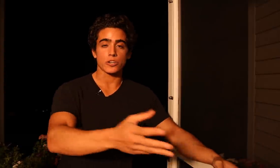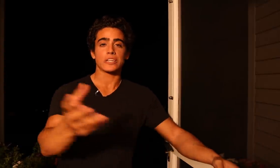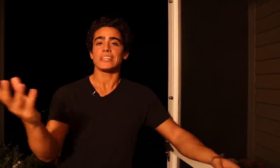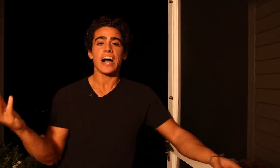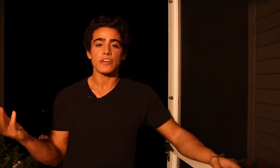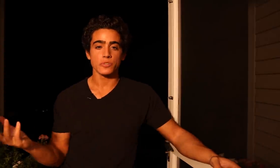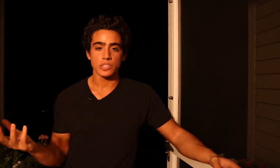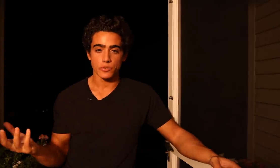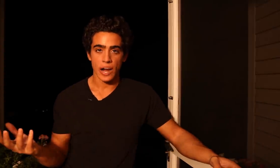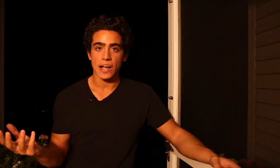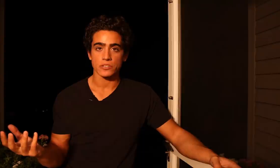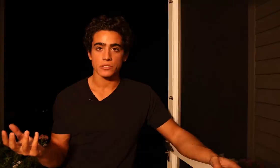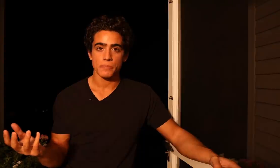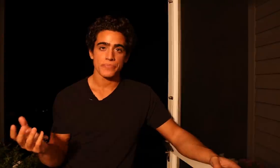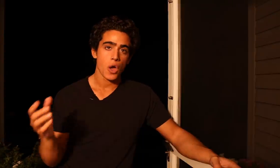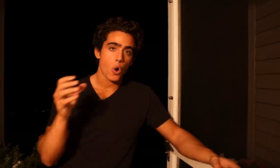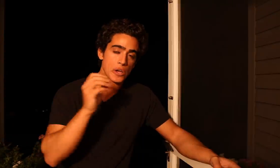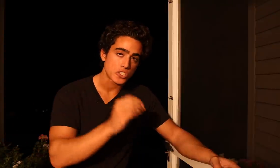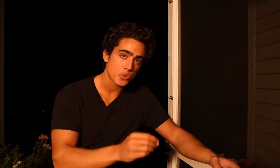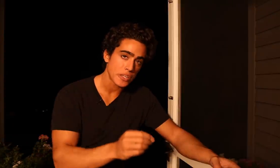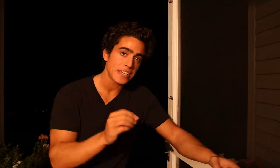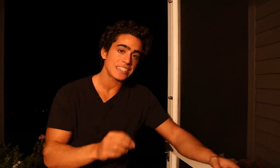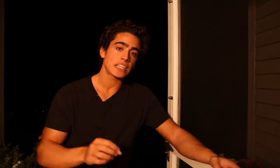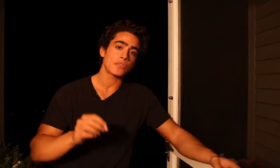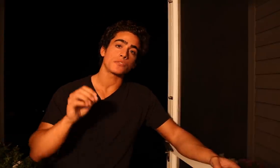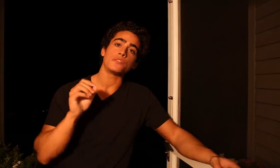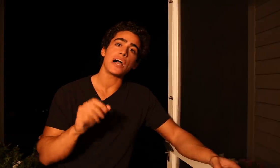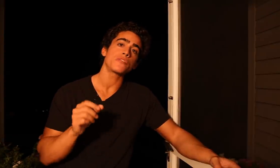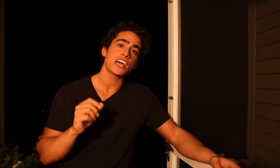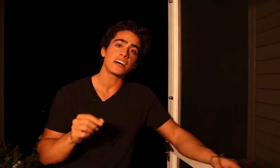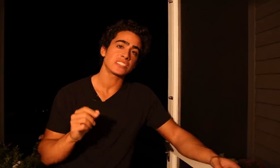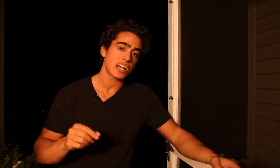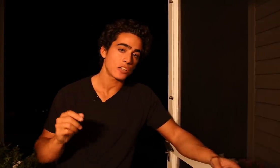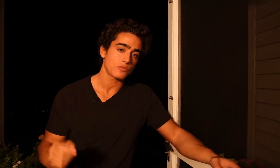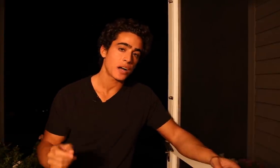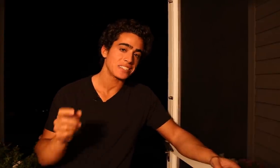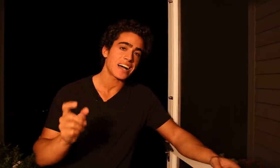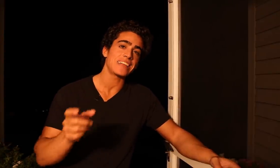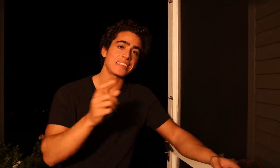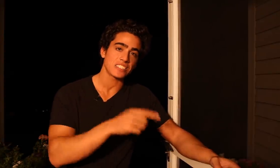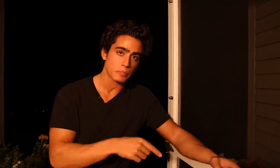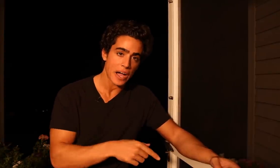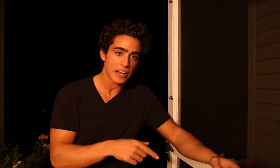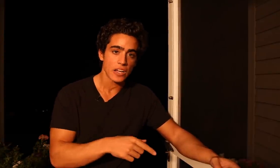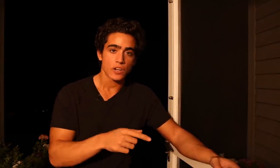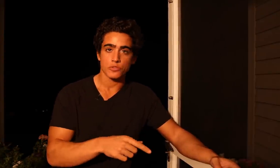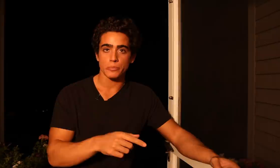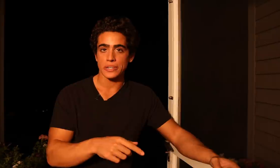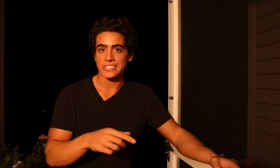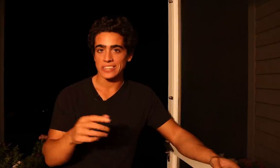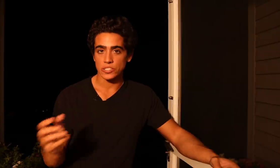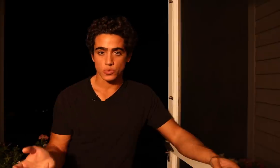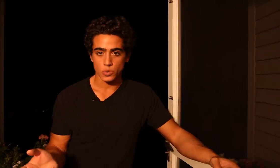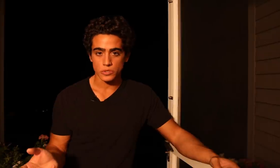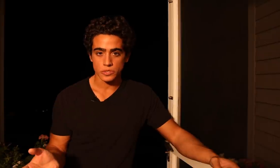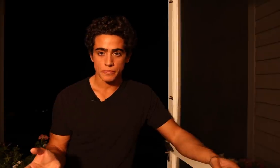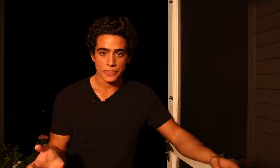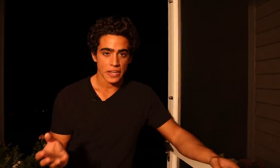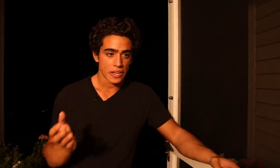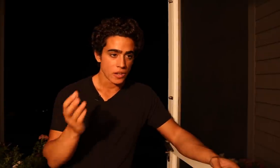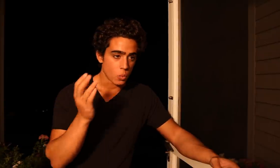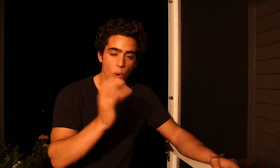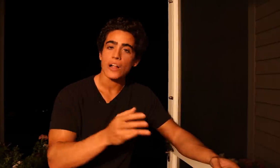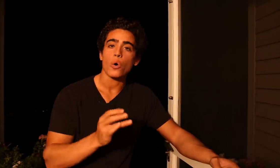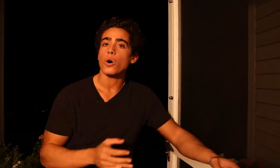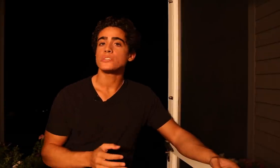like you are going to die if you leave your house. Australia is giving $5,000 fines on the spot for breaching these rules.